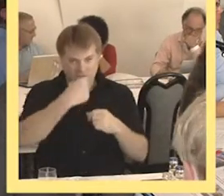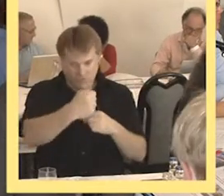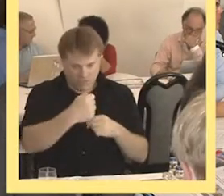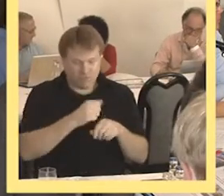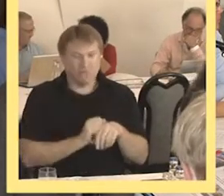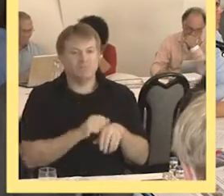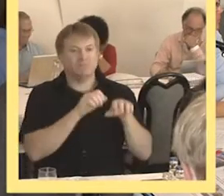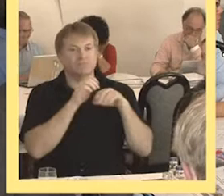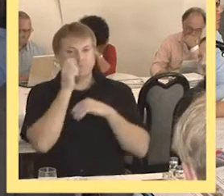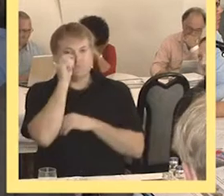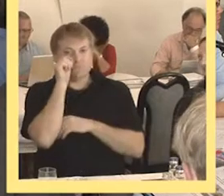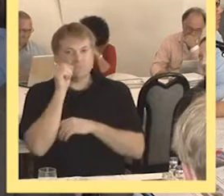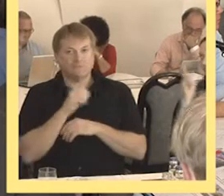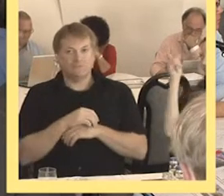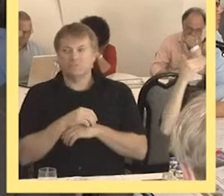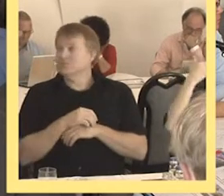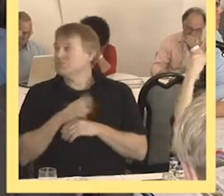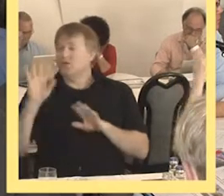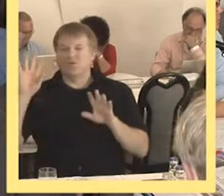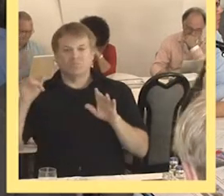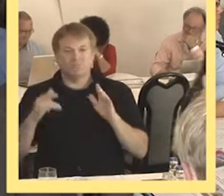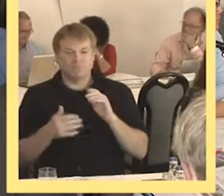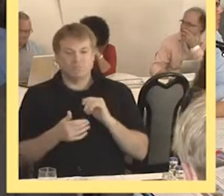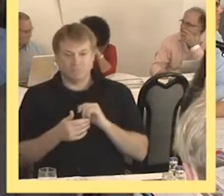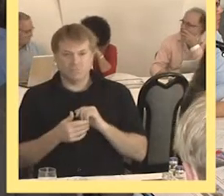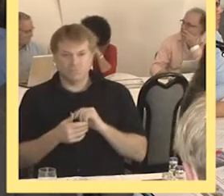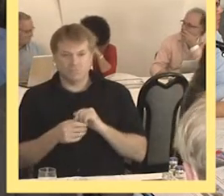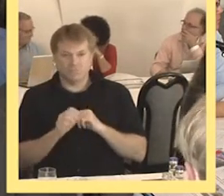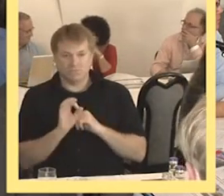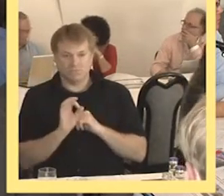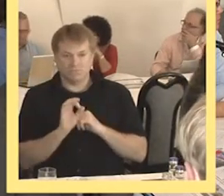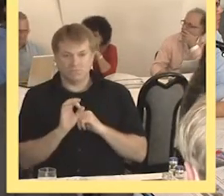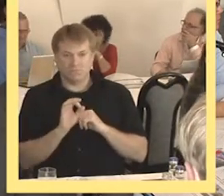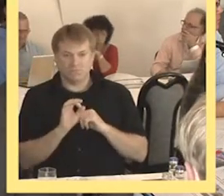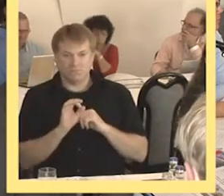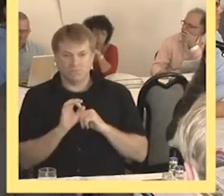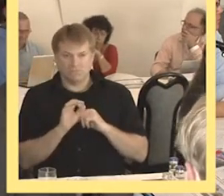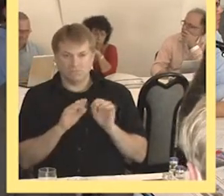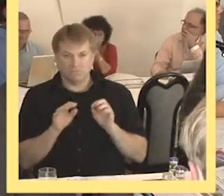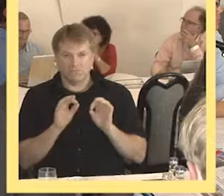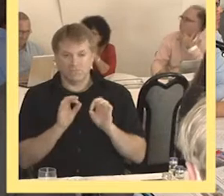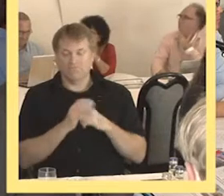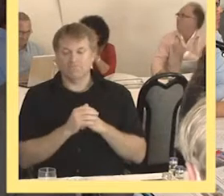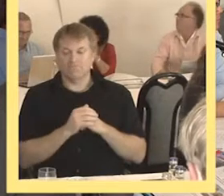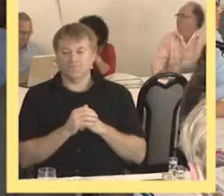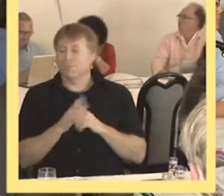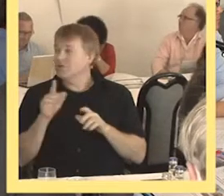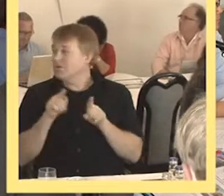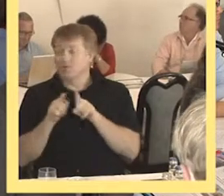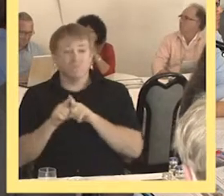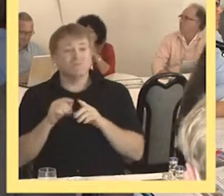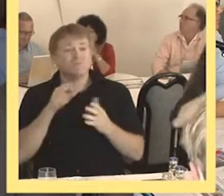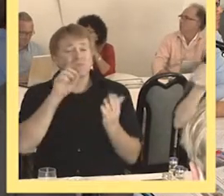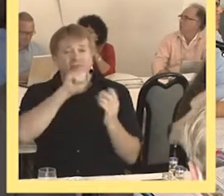Thank you. And technical part, questionnaires please give to students, if you have some,